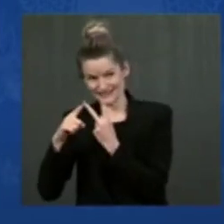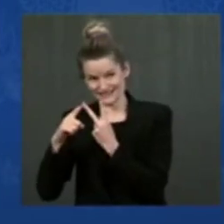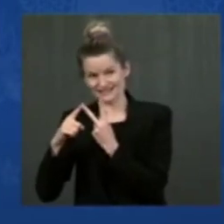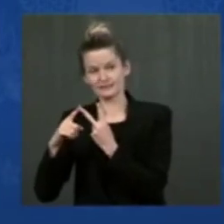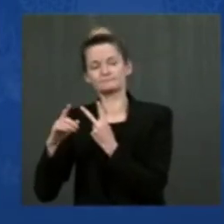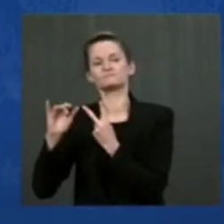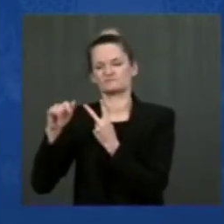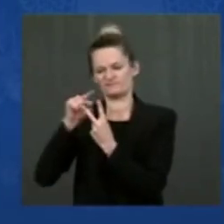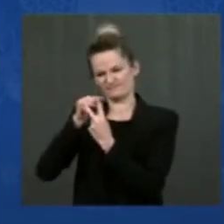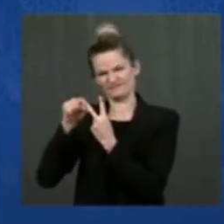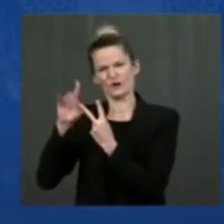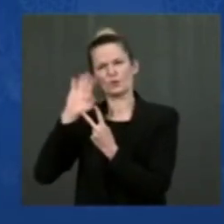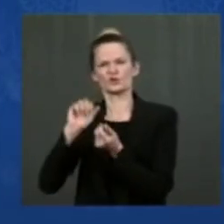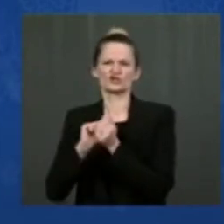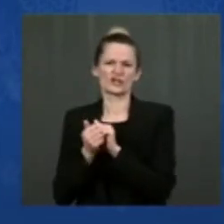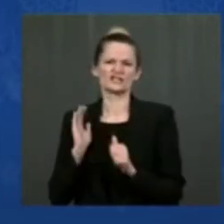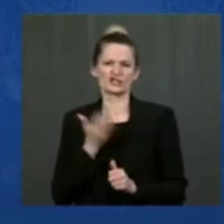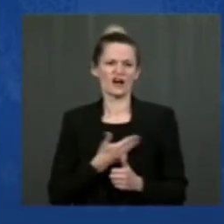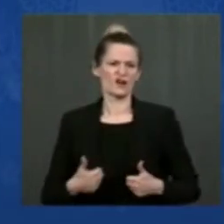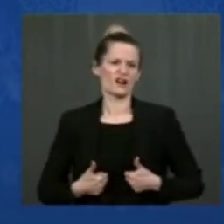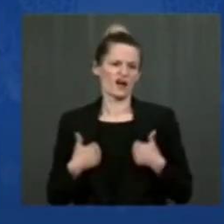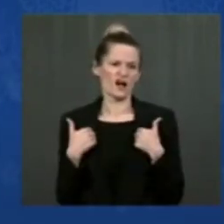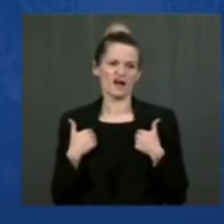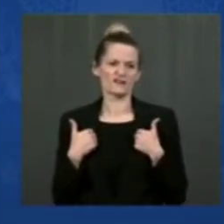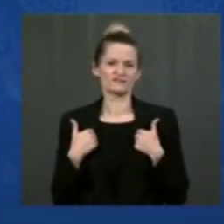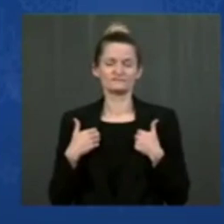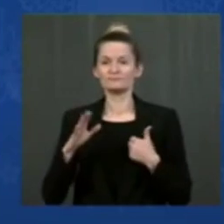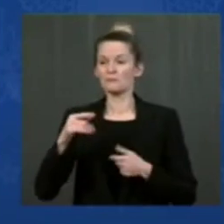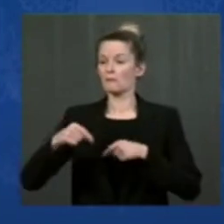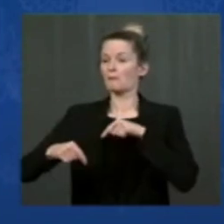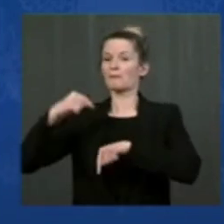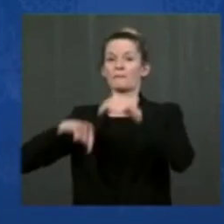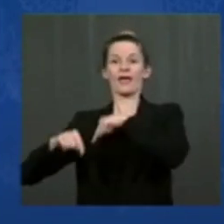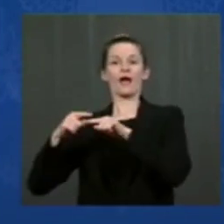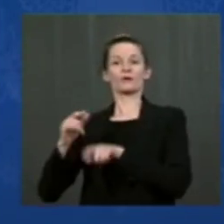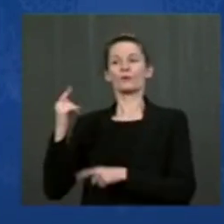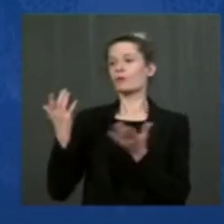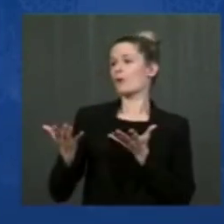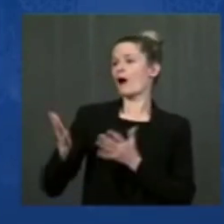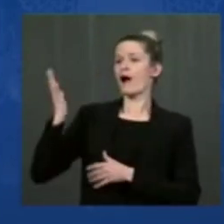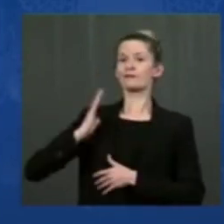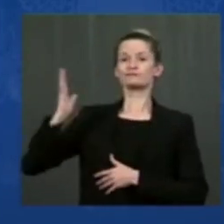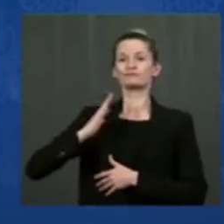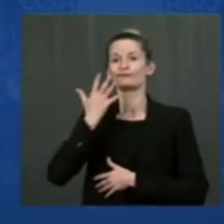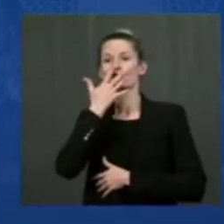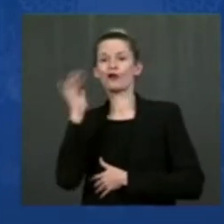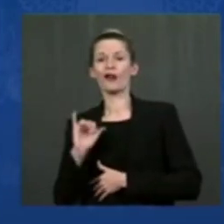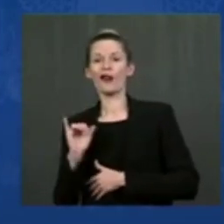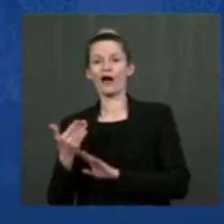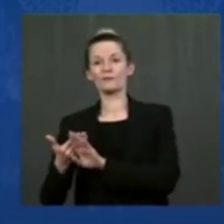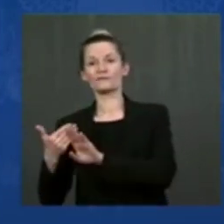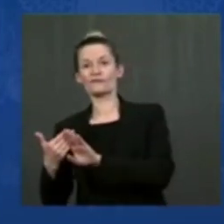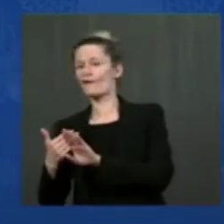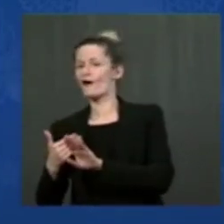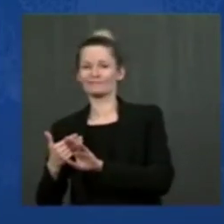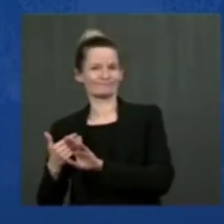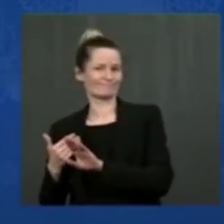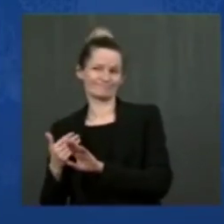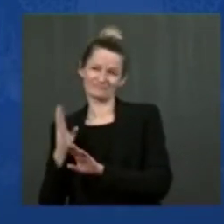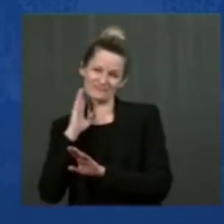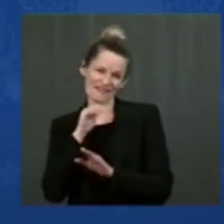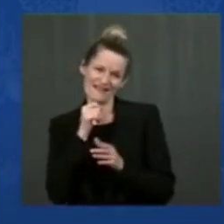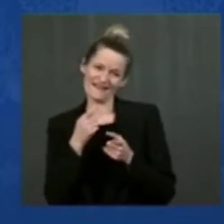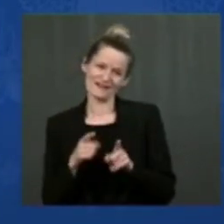was before. And I hear from working people all across this country, we won't risk our lives in